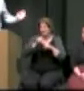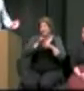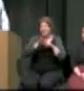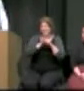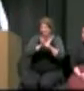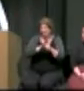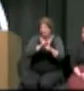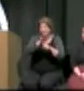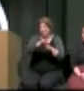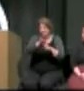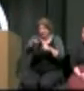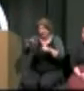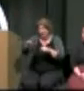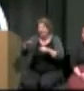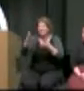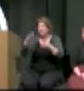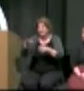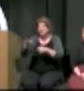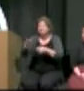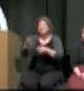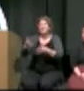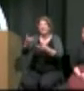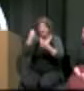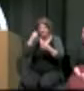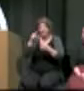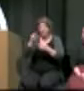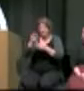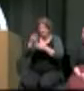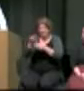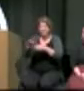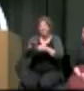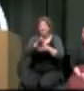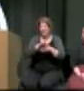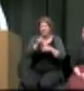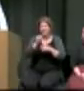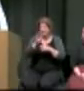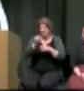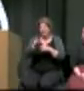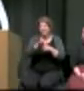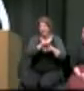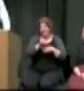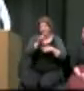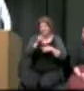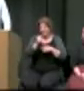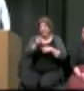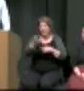push, 20 feet off, push. And we landed right next to this utility pole. So